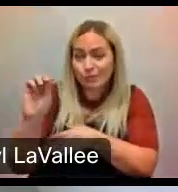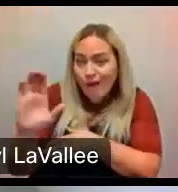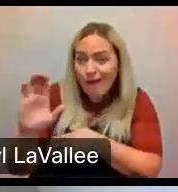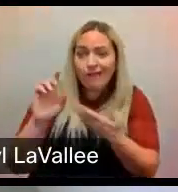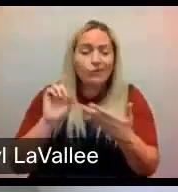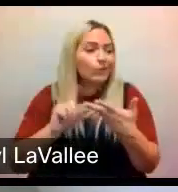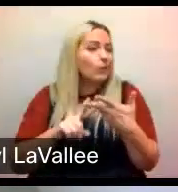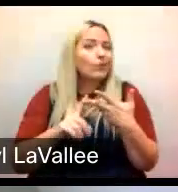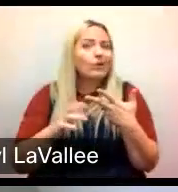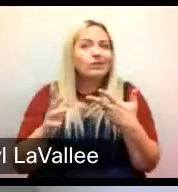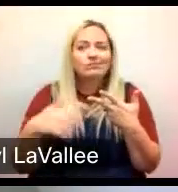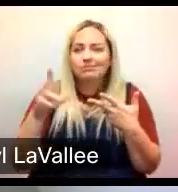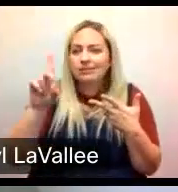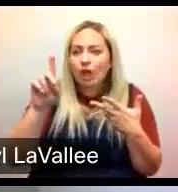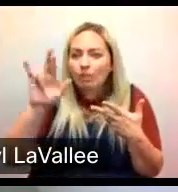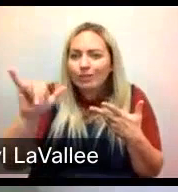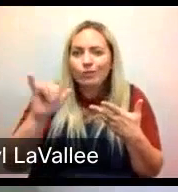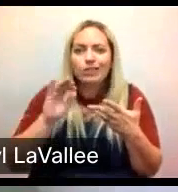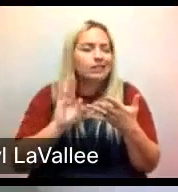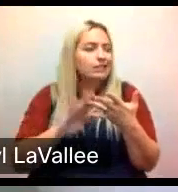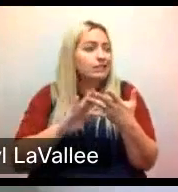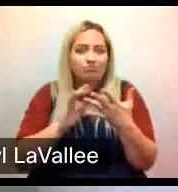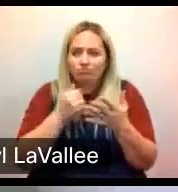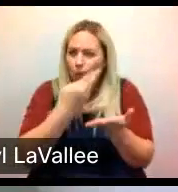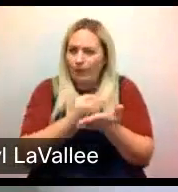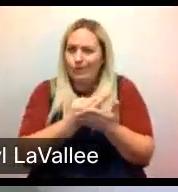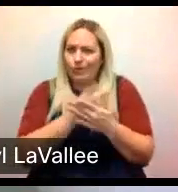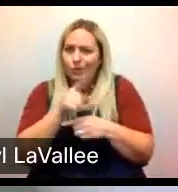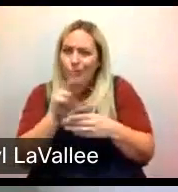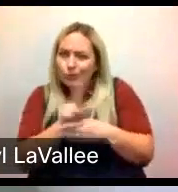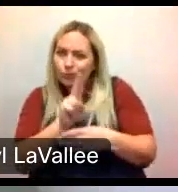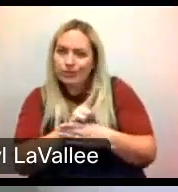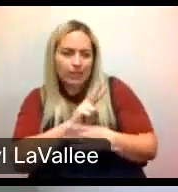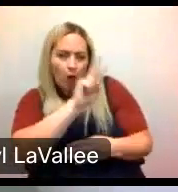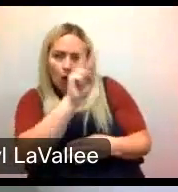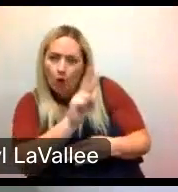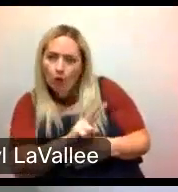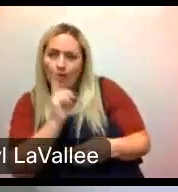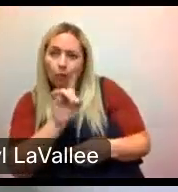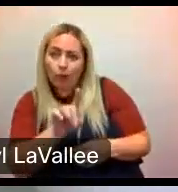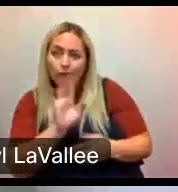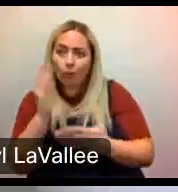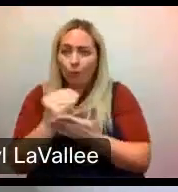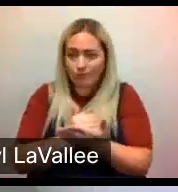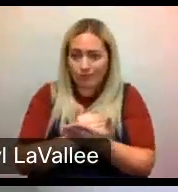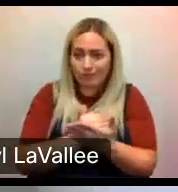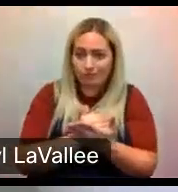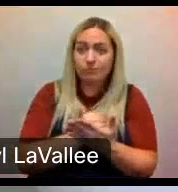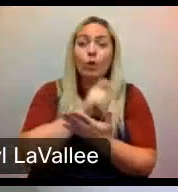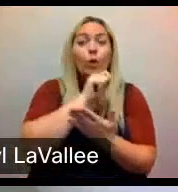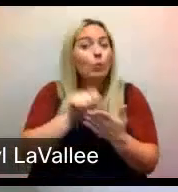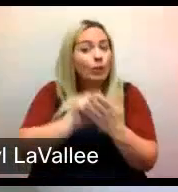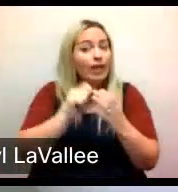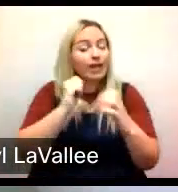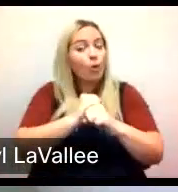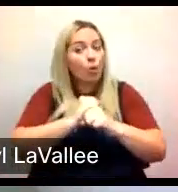of source of information that you are using or looking at for one of your courses. So it's a written overview of the